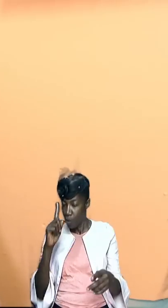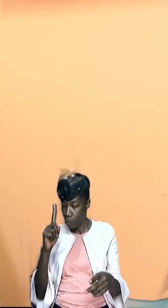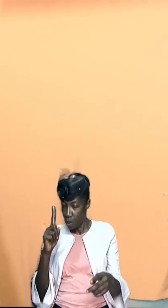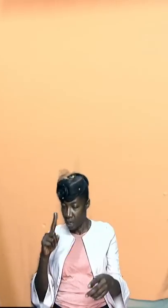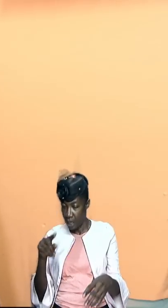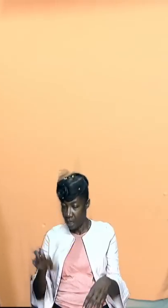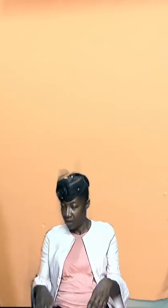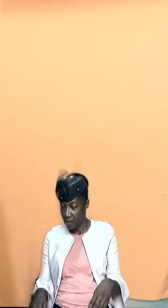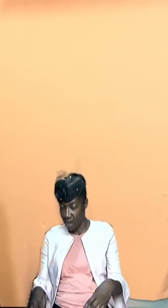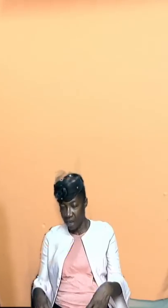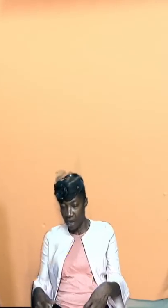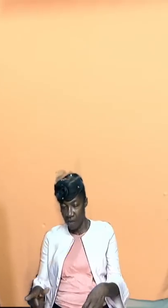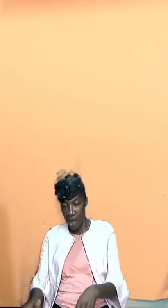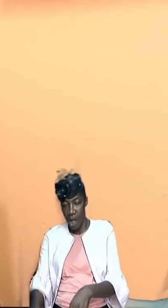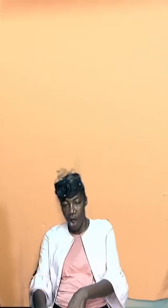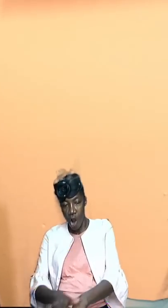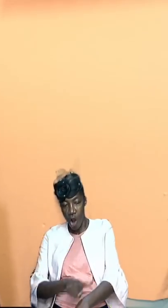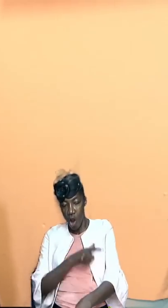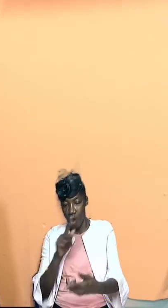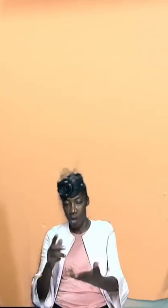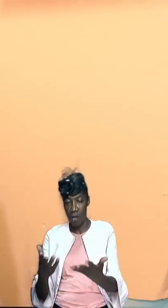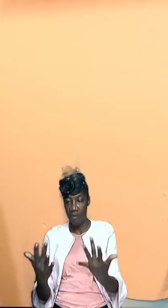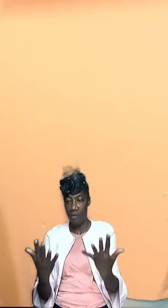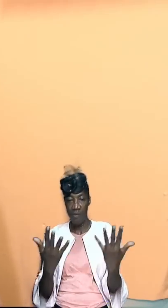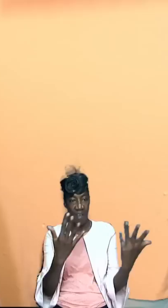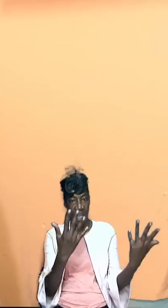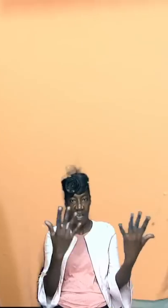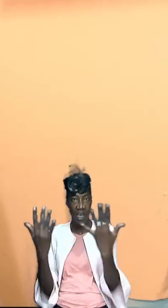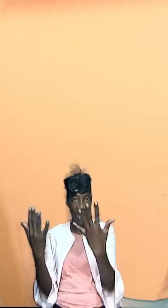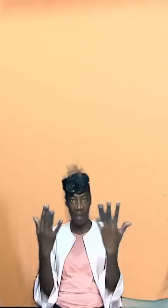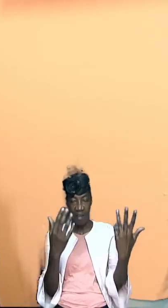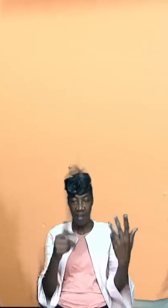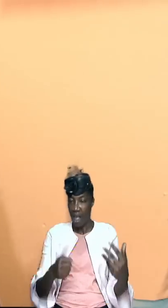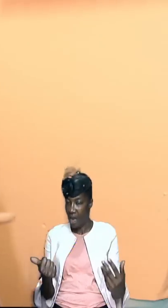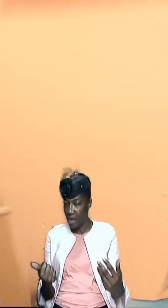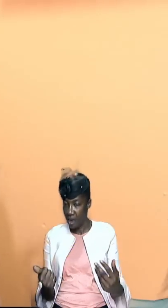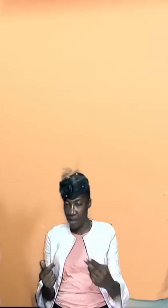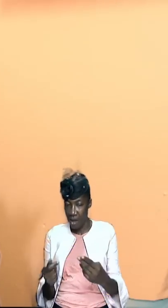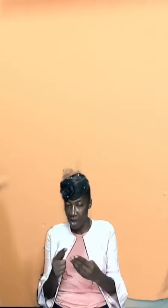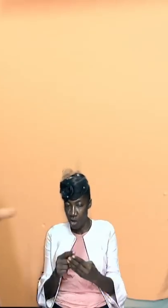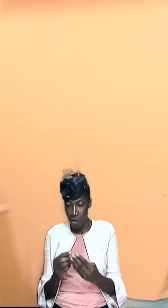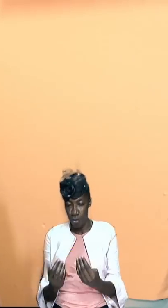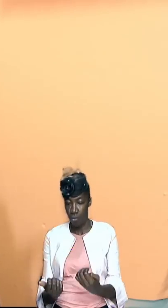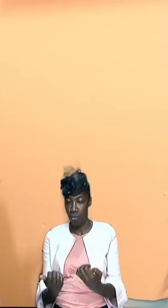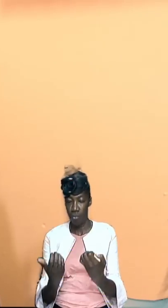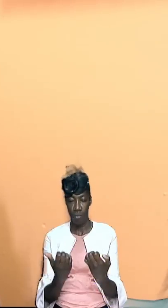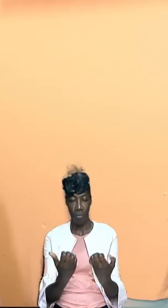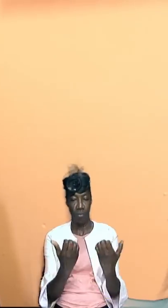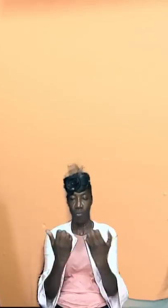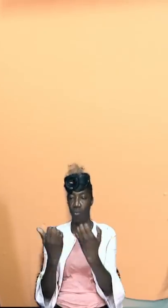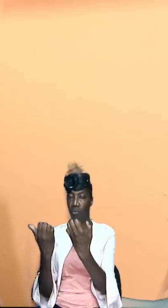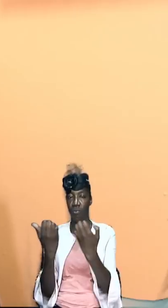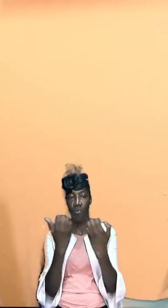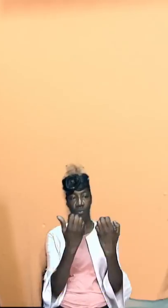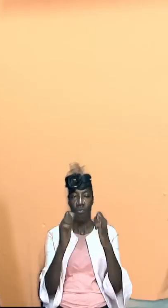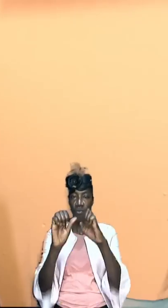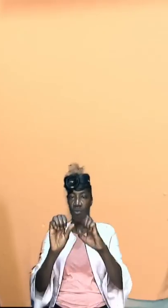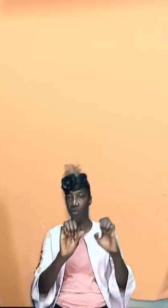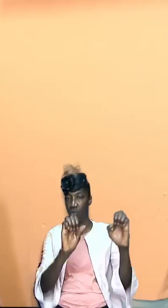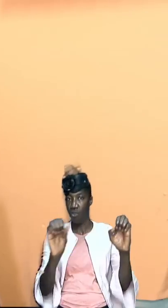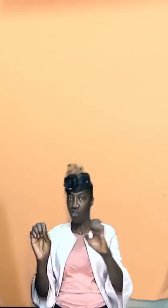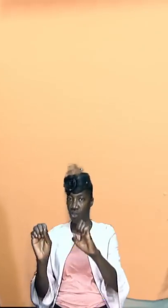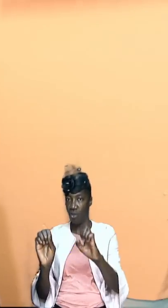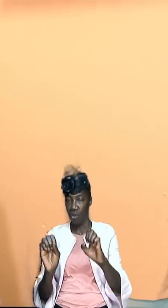fingers and another has short fingers. And we can see so many different things. So we can have